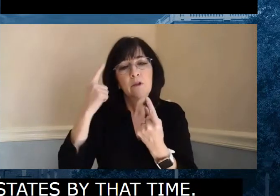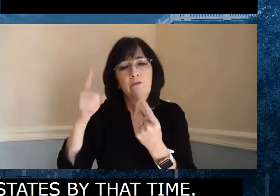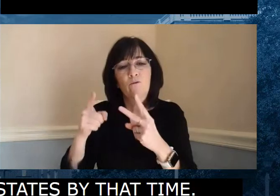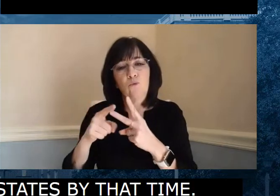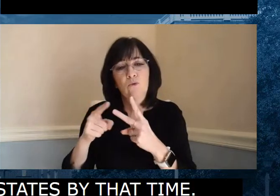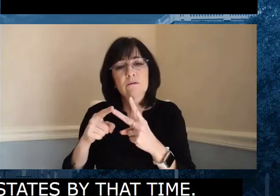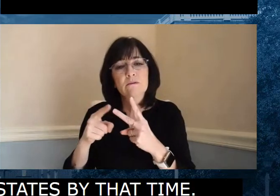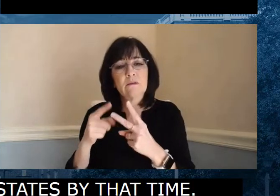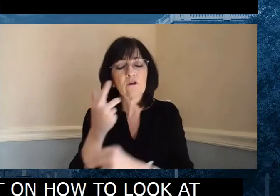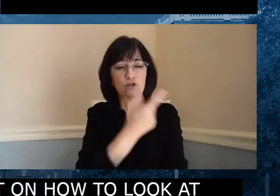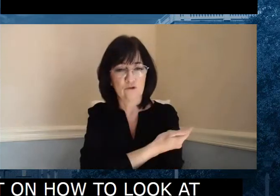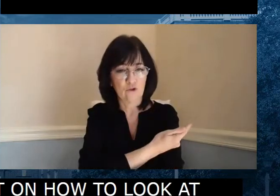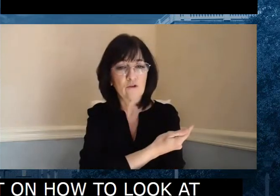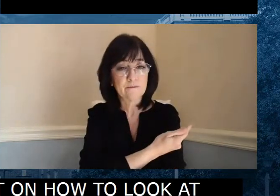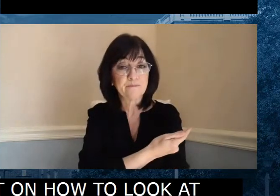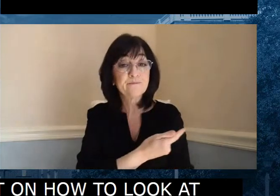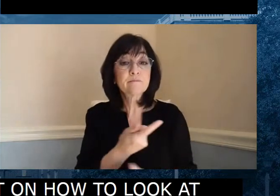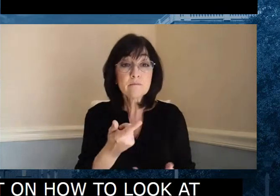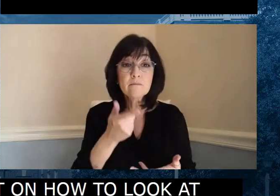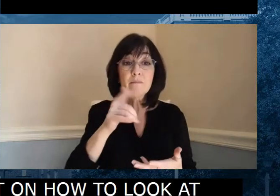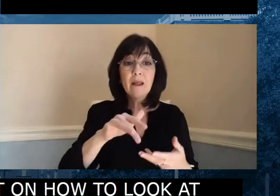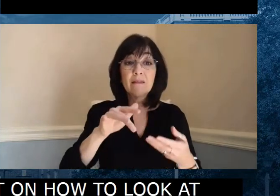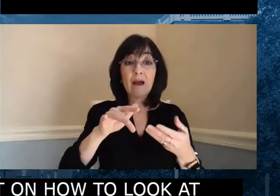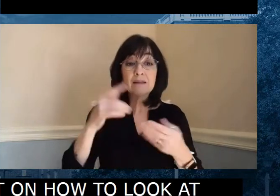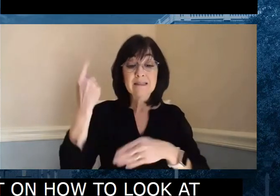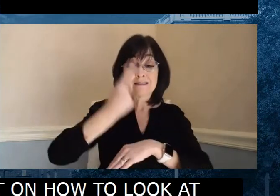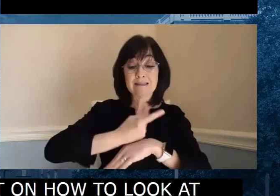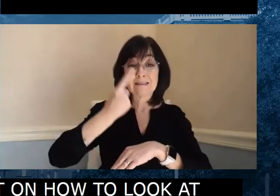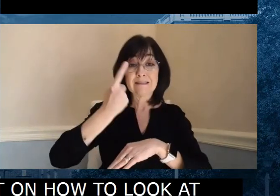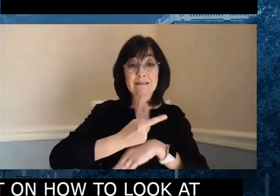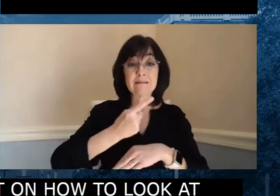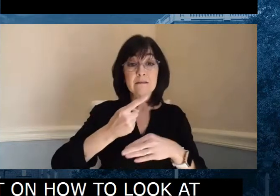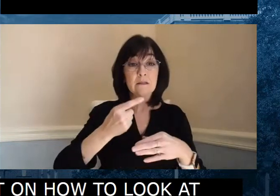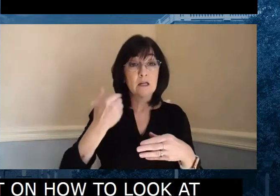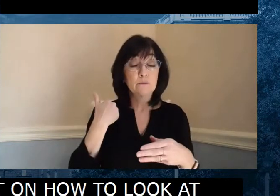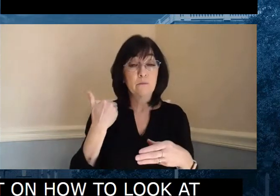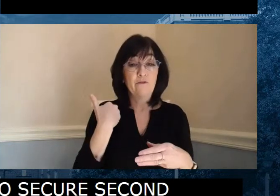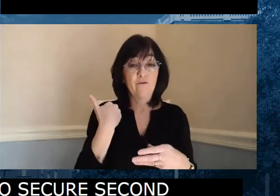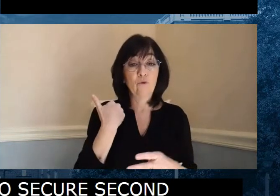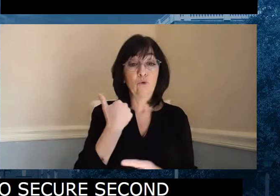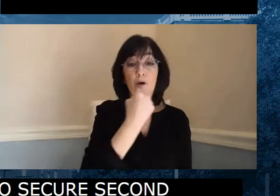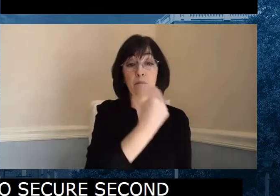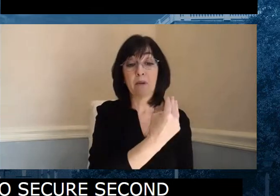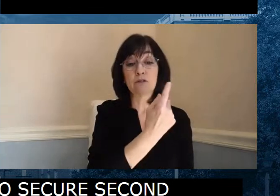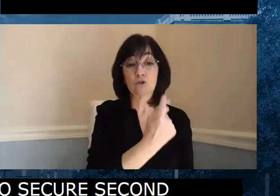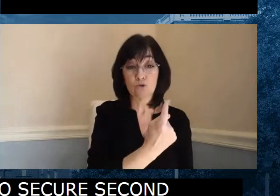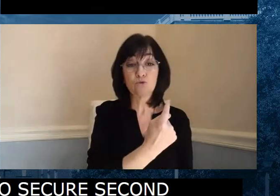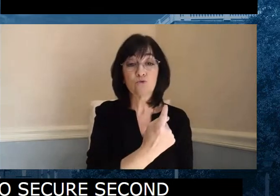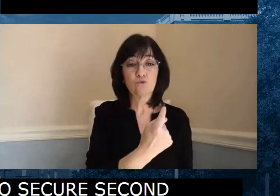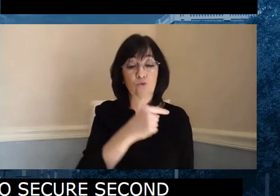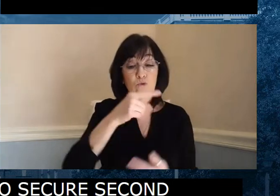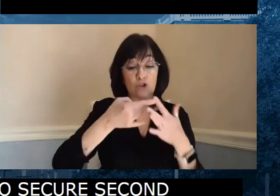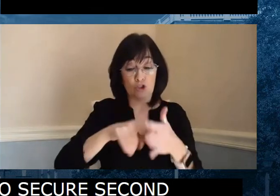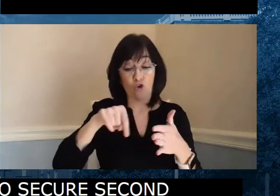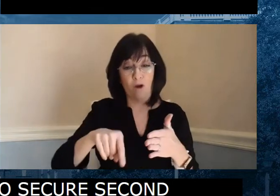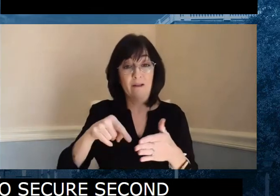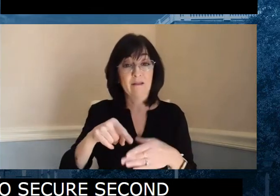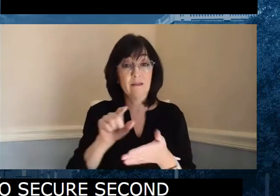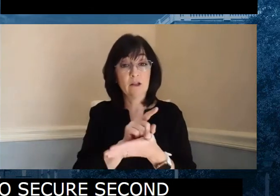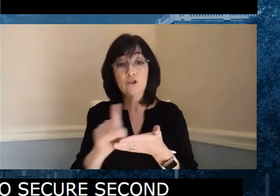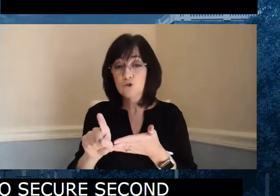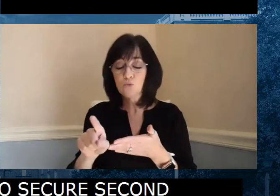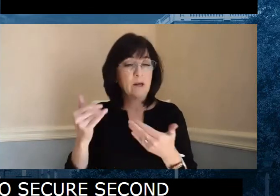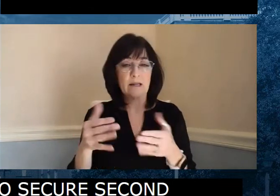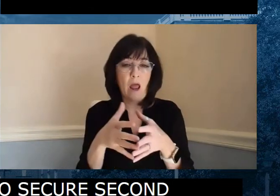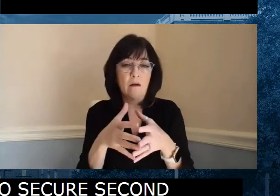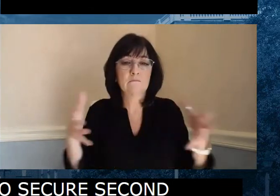curative and the number of days that they're vaccinating up in Wilmington right now. They're doing Monday, Tuesday, starting this week. We have expanded them to Monday through Friday.